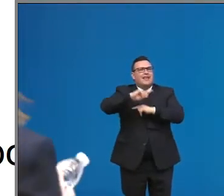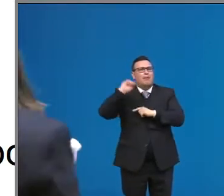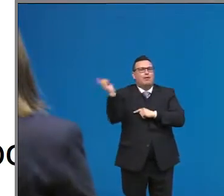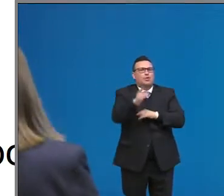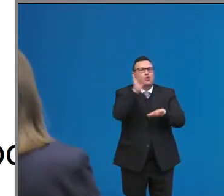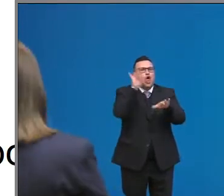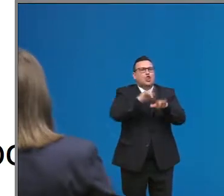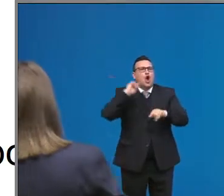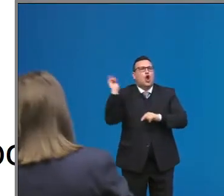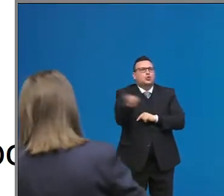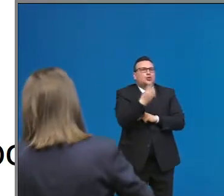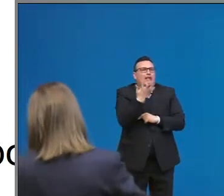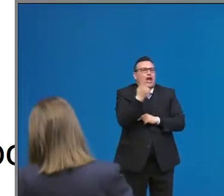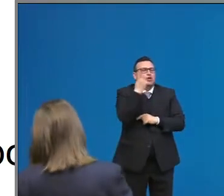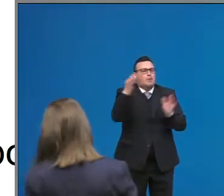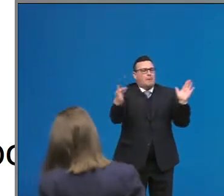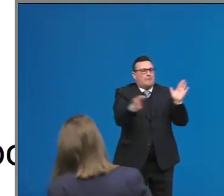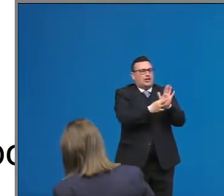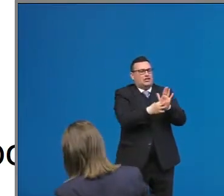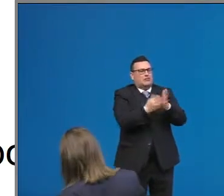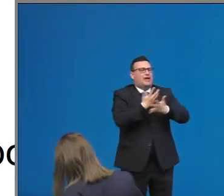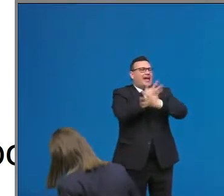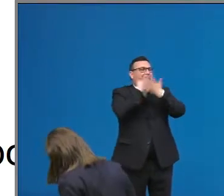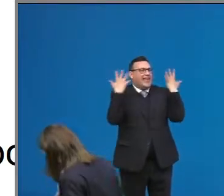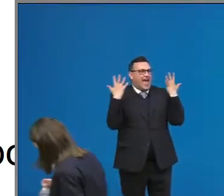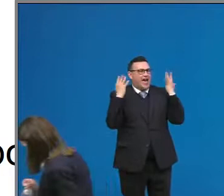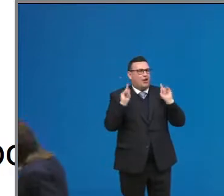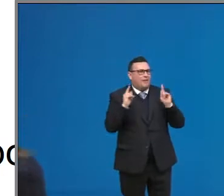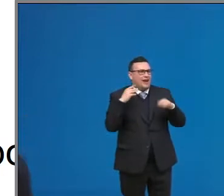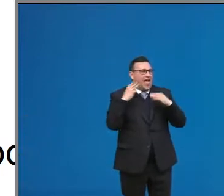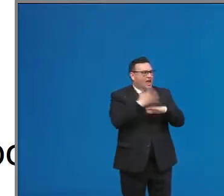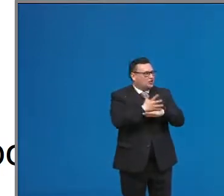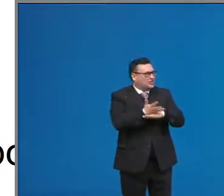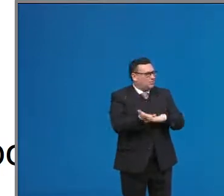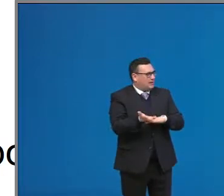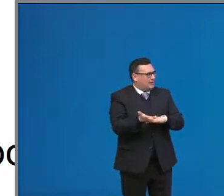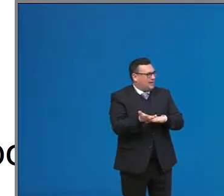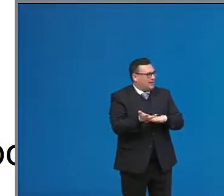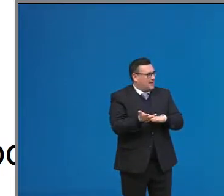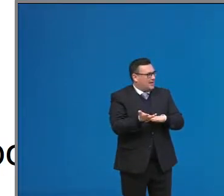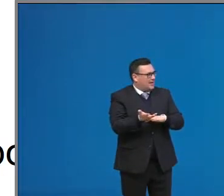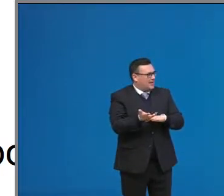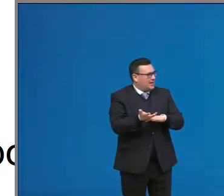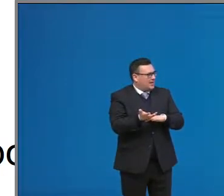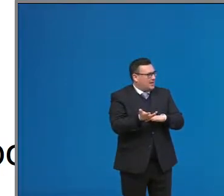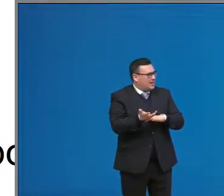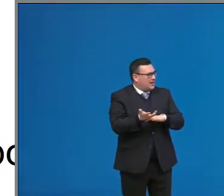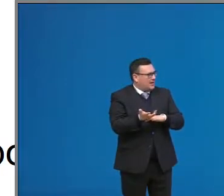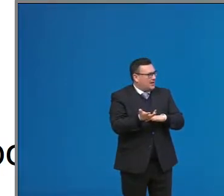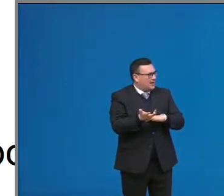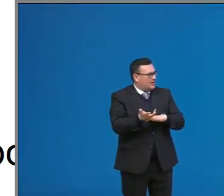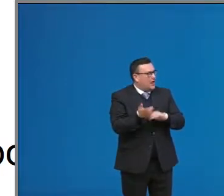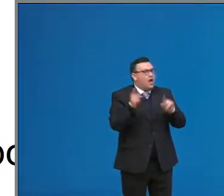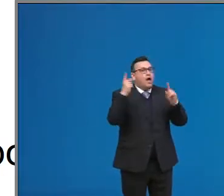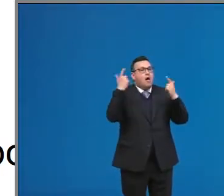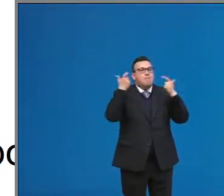and direct access to remote external devices at the grid